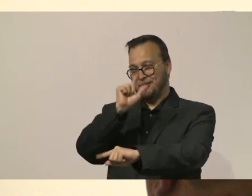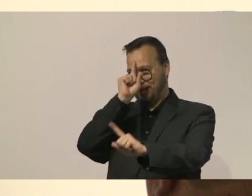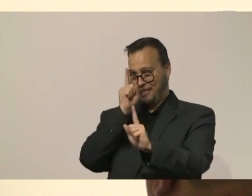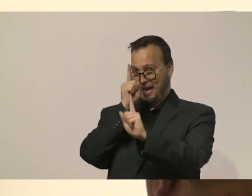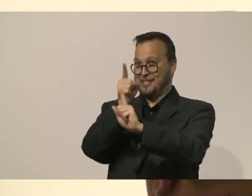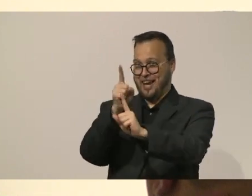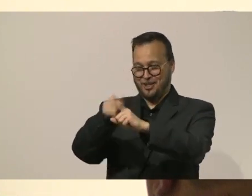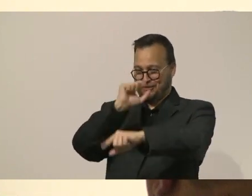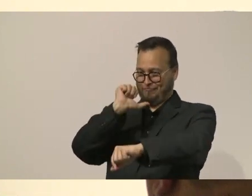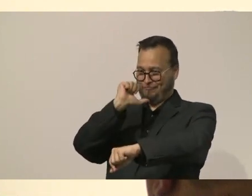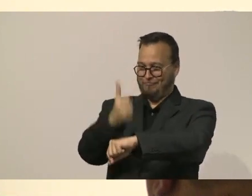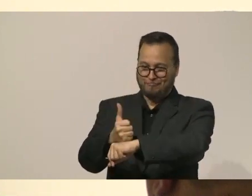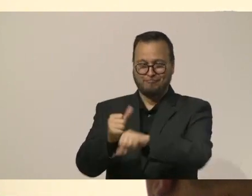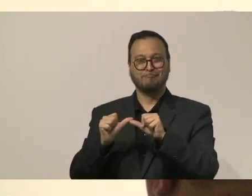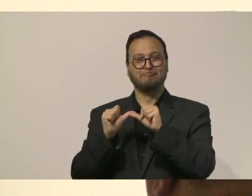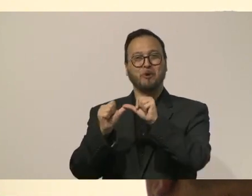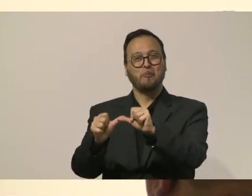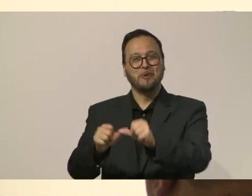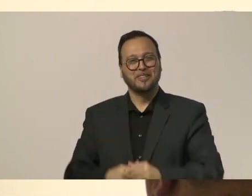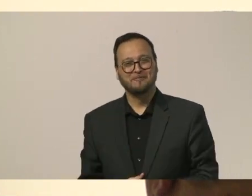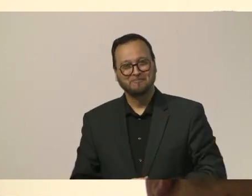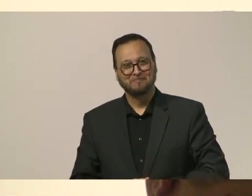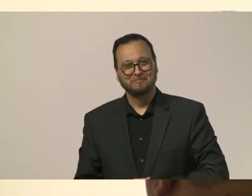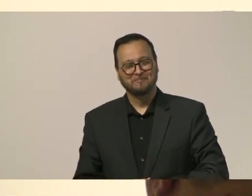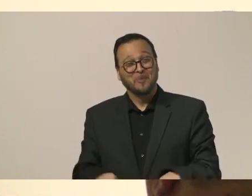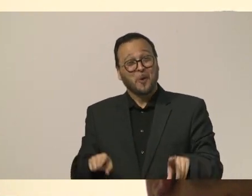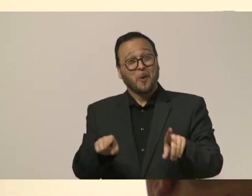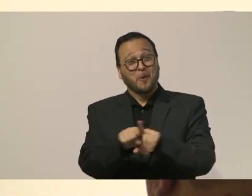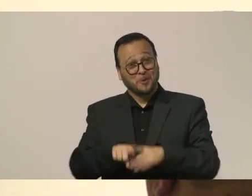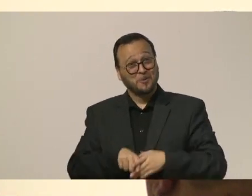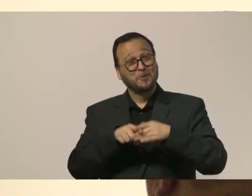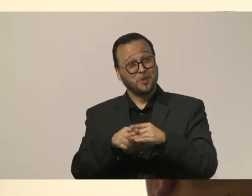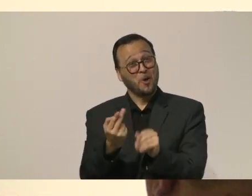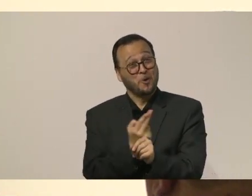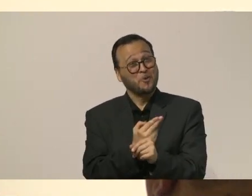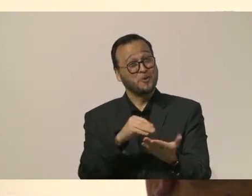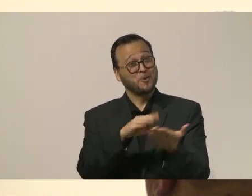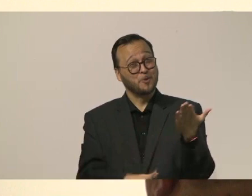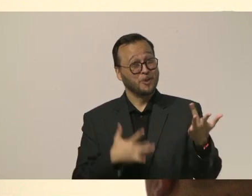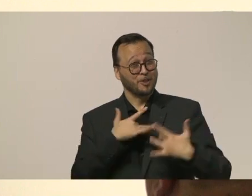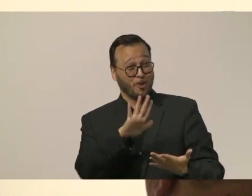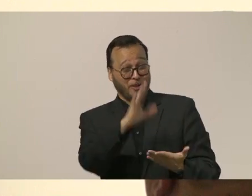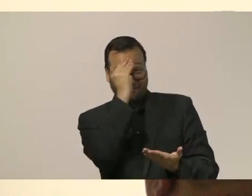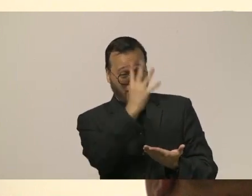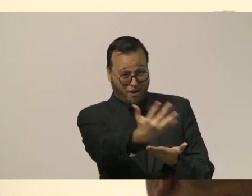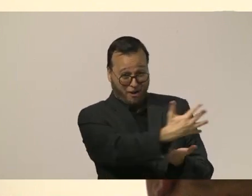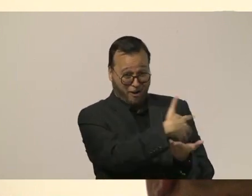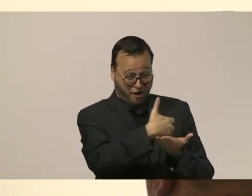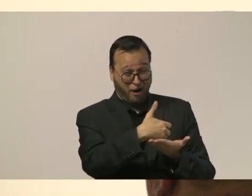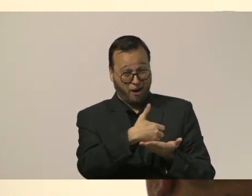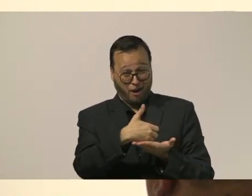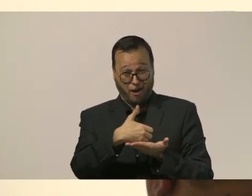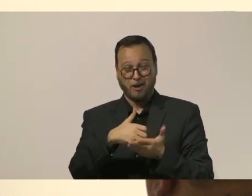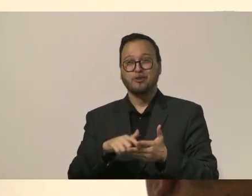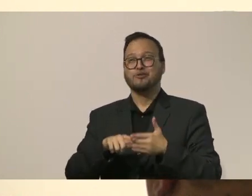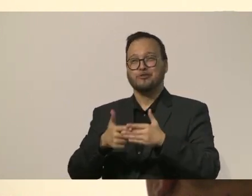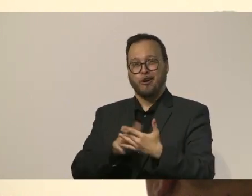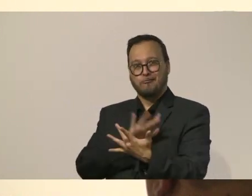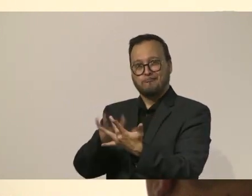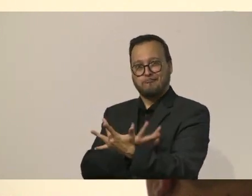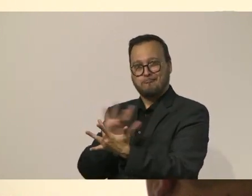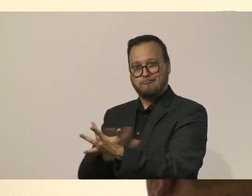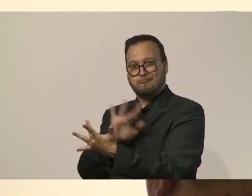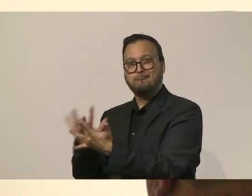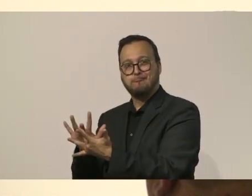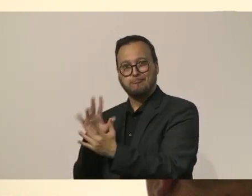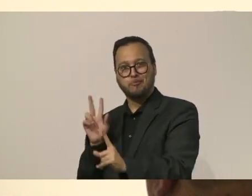this. We have also begun utilizing student concern data to tailor our outreach to relevant stakeholders